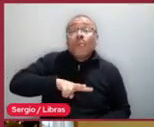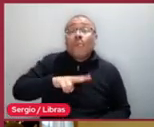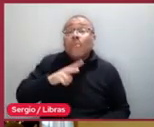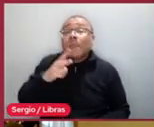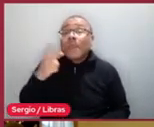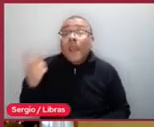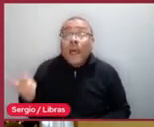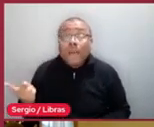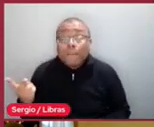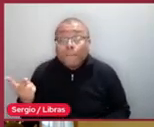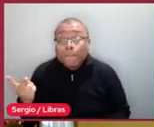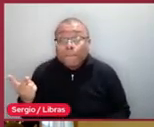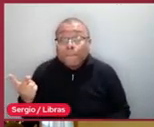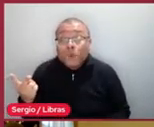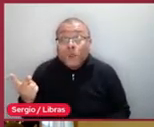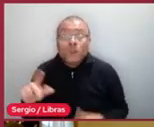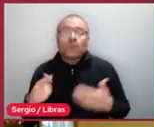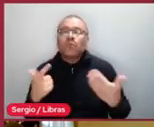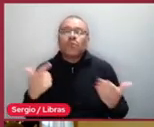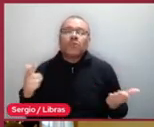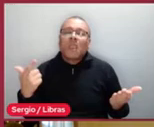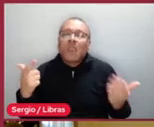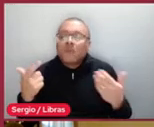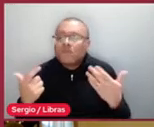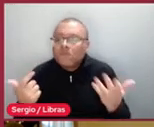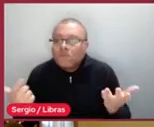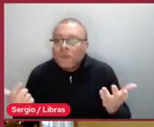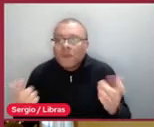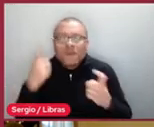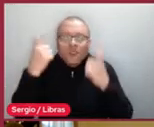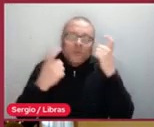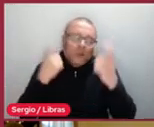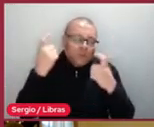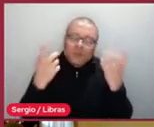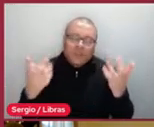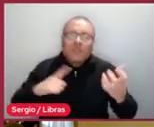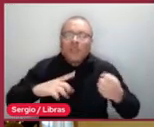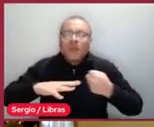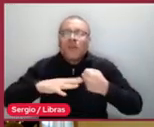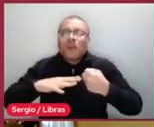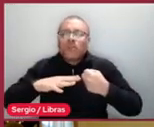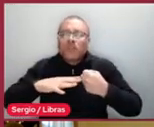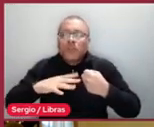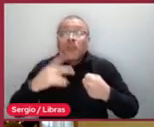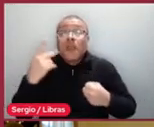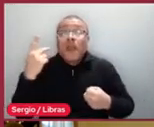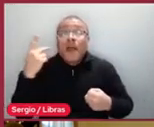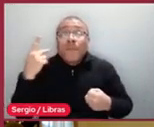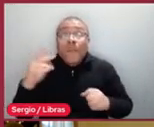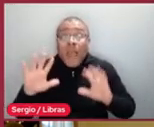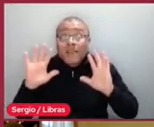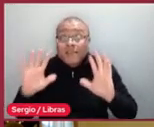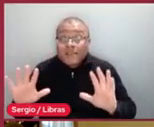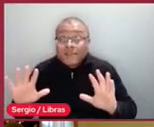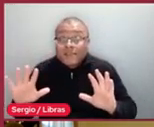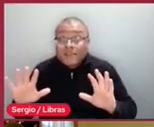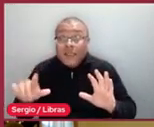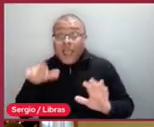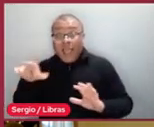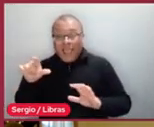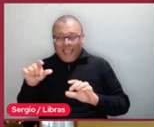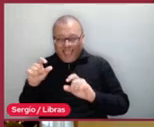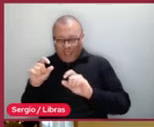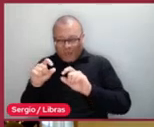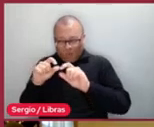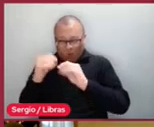your database, so we don't have to worry about using 2 different databases. But your line items is still not complete. We